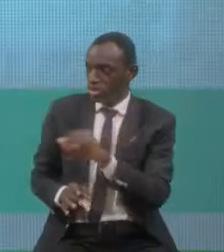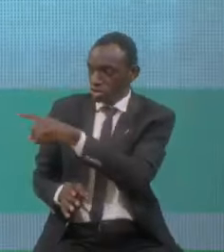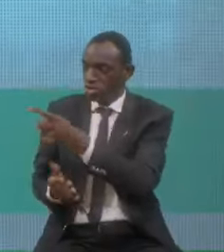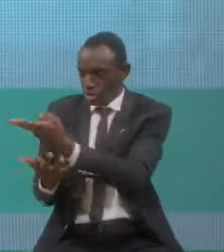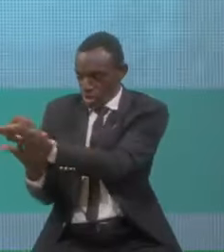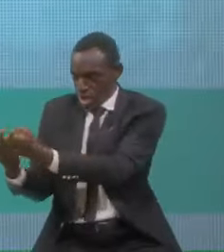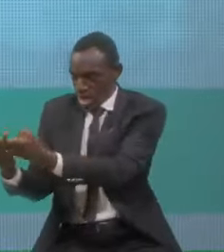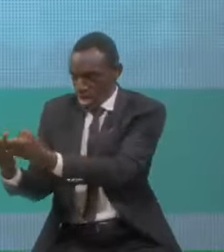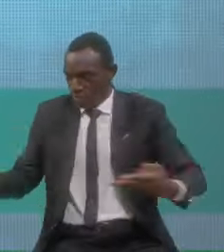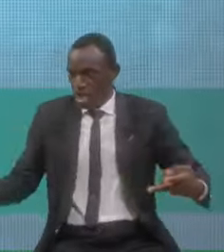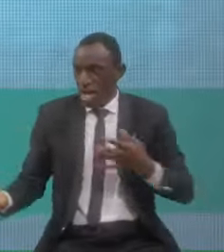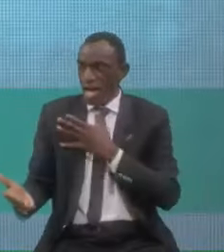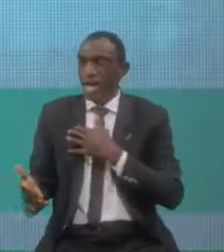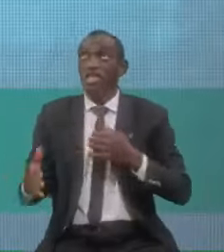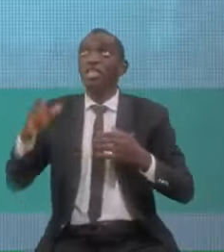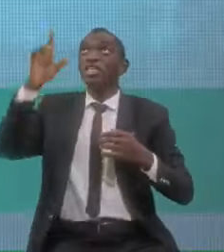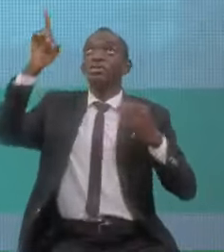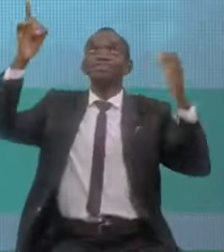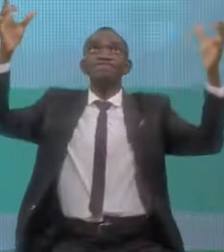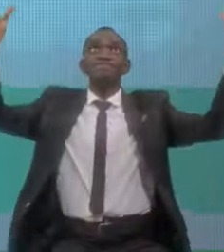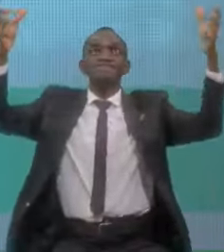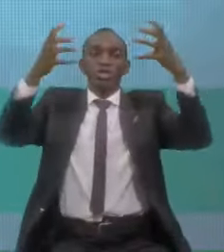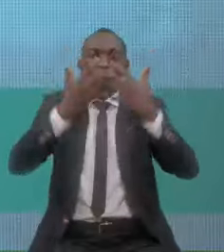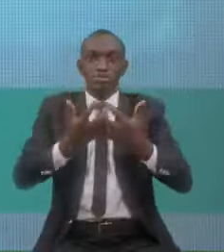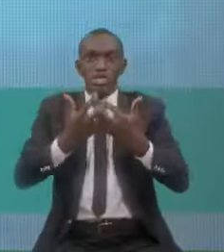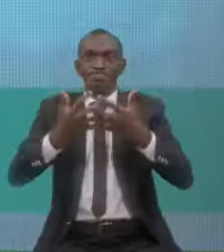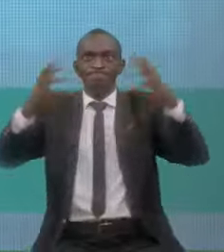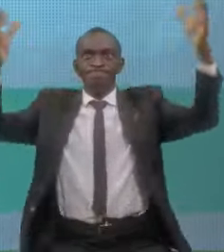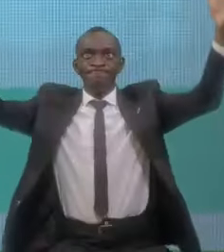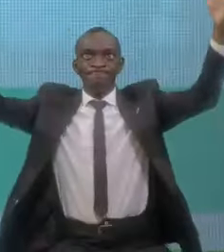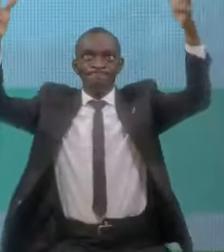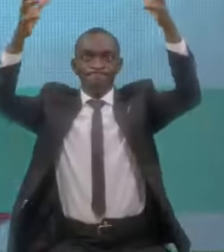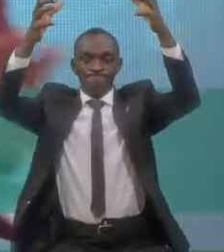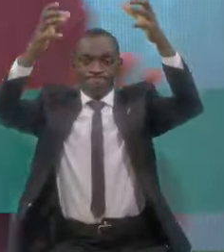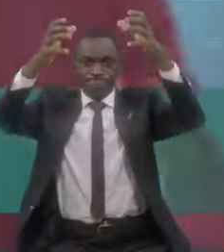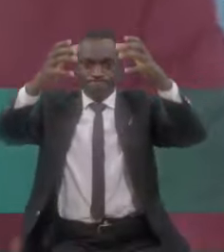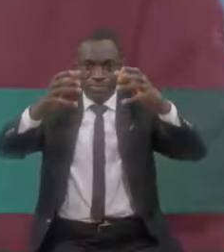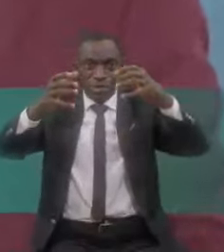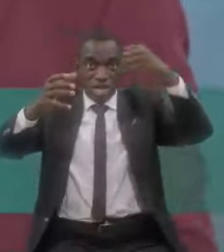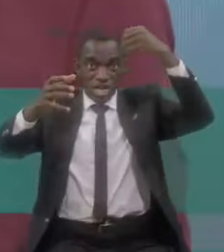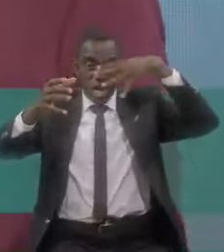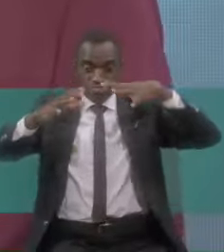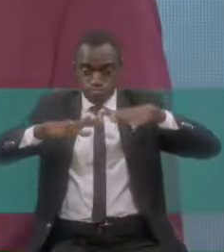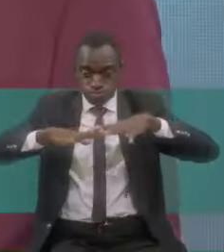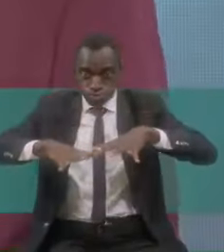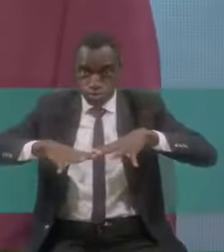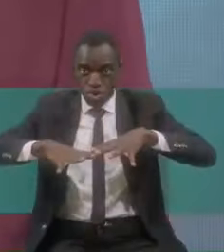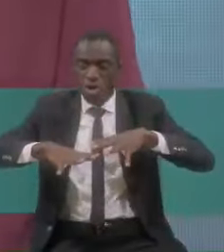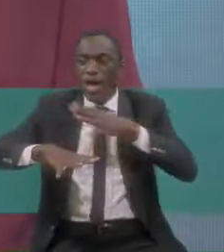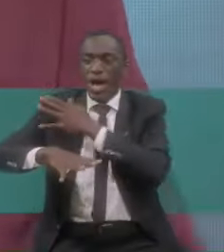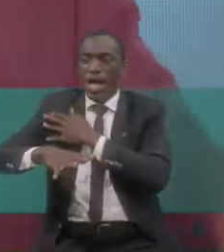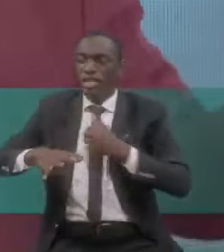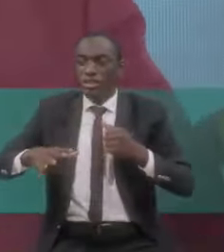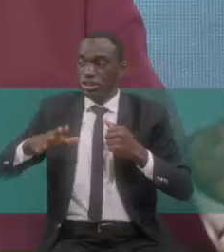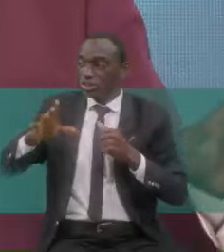do, and you put all those machines and lower it, and you see everything. It appears on